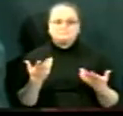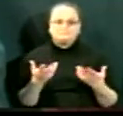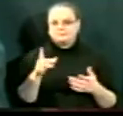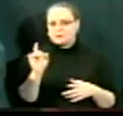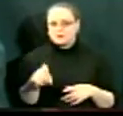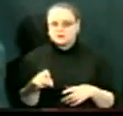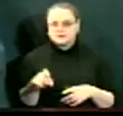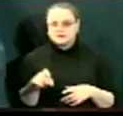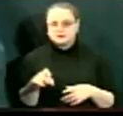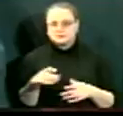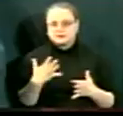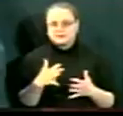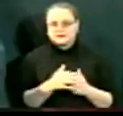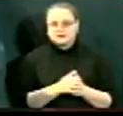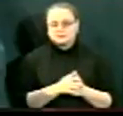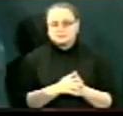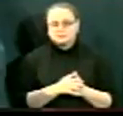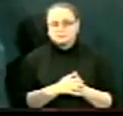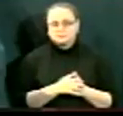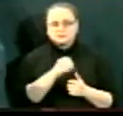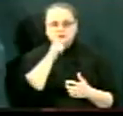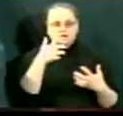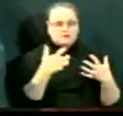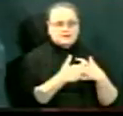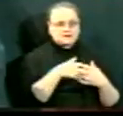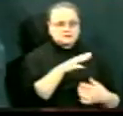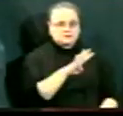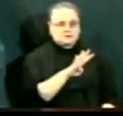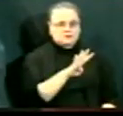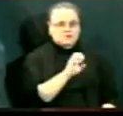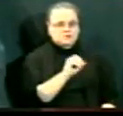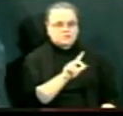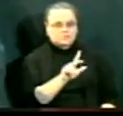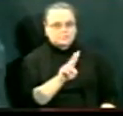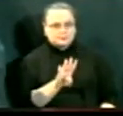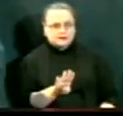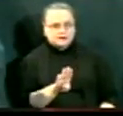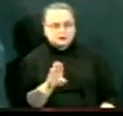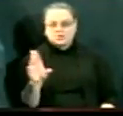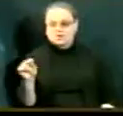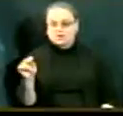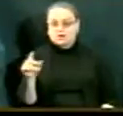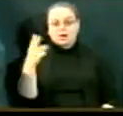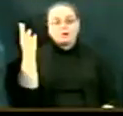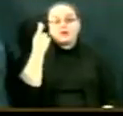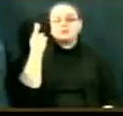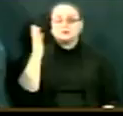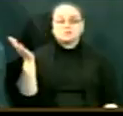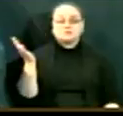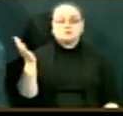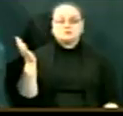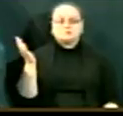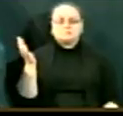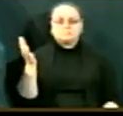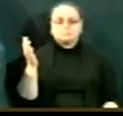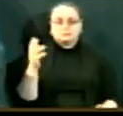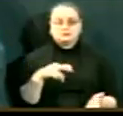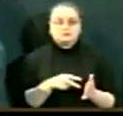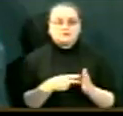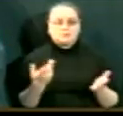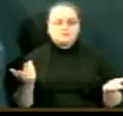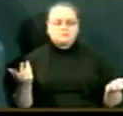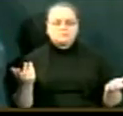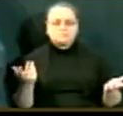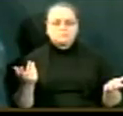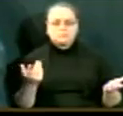should be done. So we don't match 403Bs? We do not match 403Bs. So that's a reason. Yes. I mean, that's